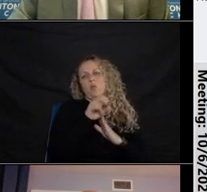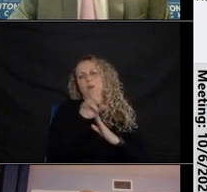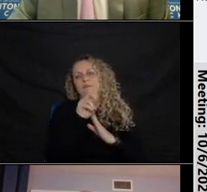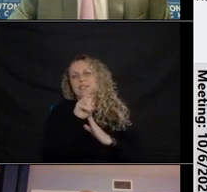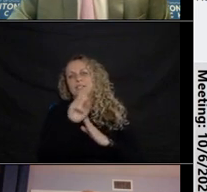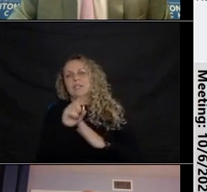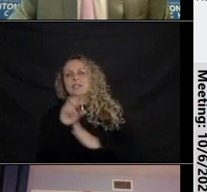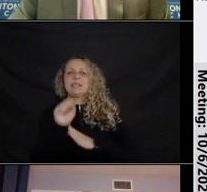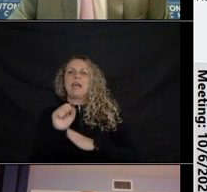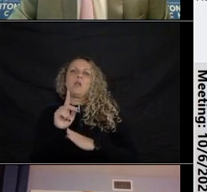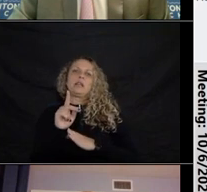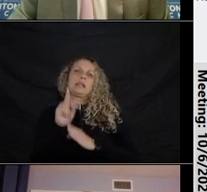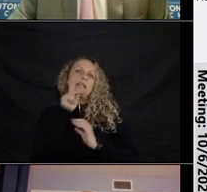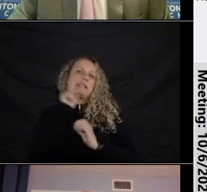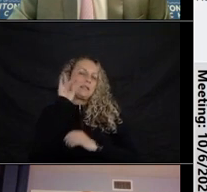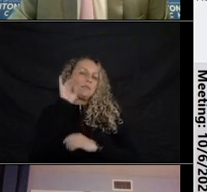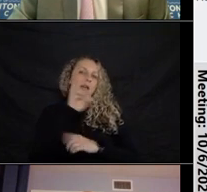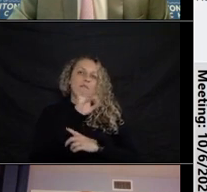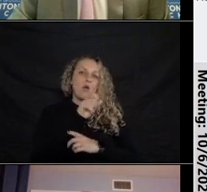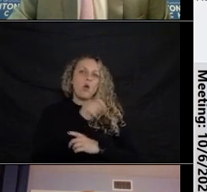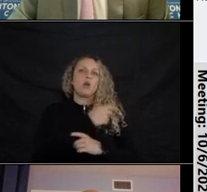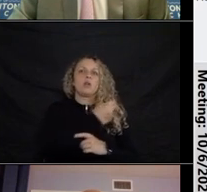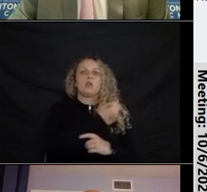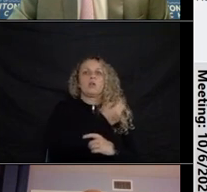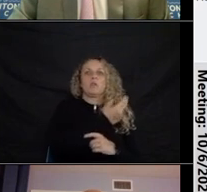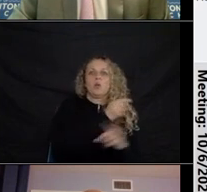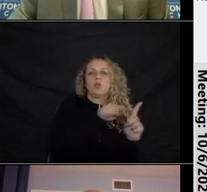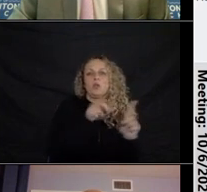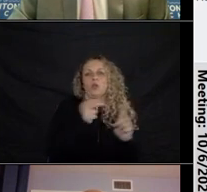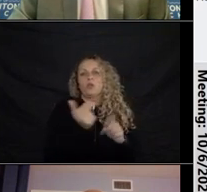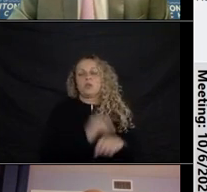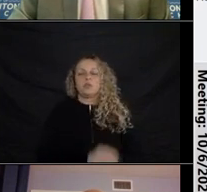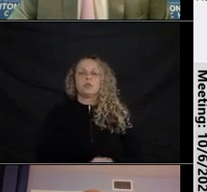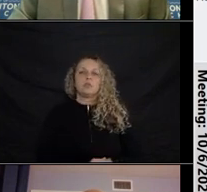Kissimmee, Florida, on November 12th to the 13th.